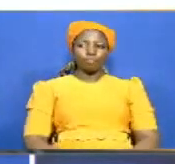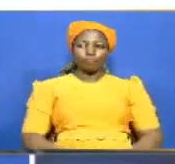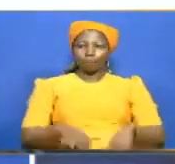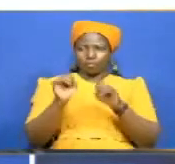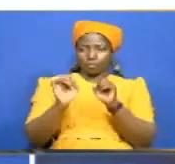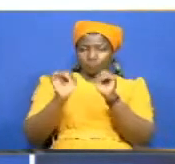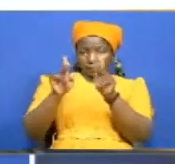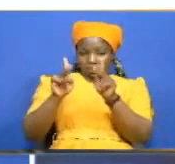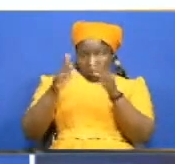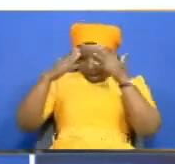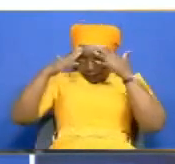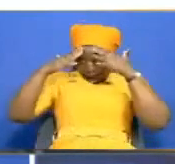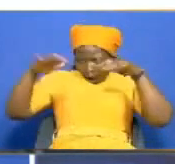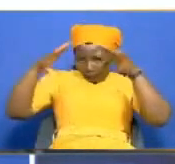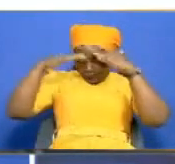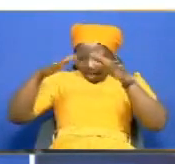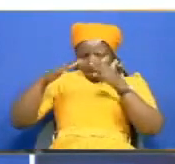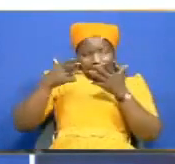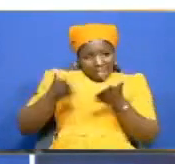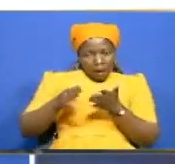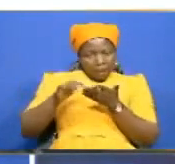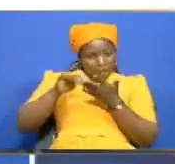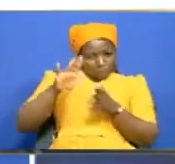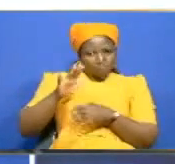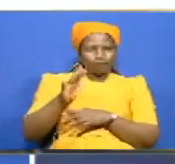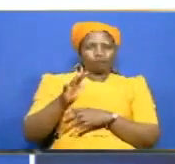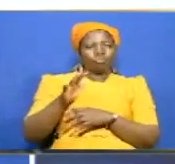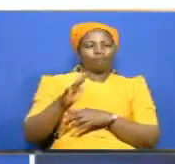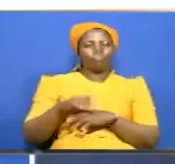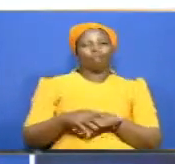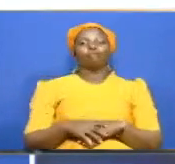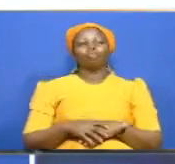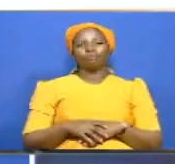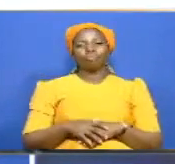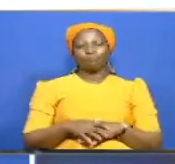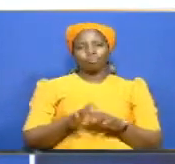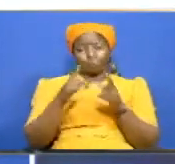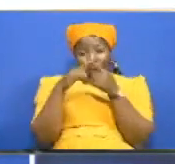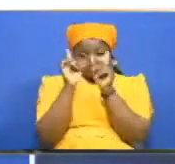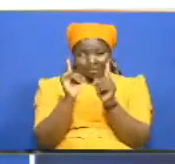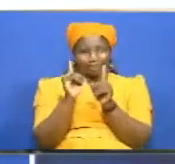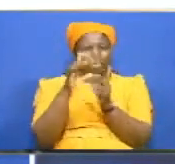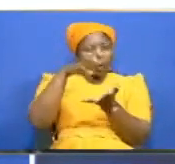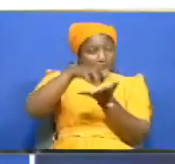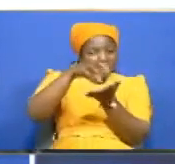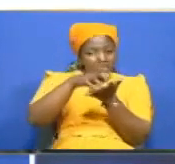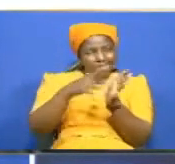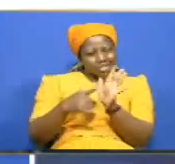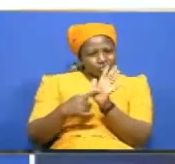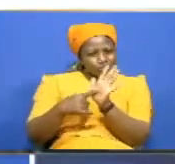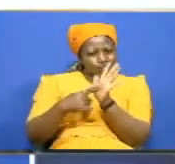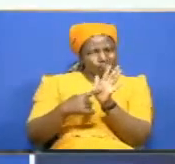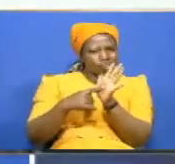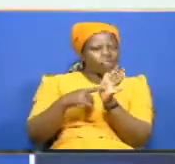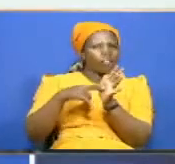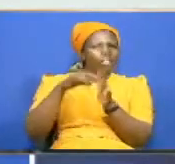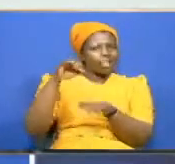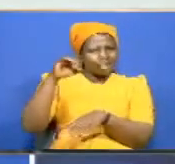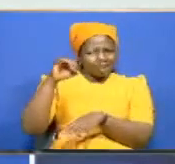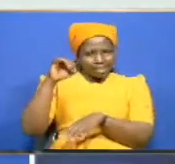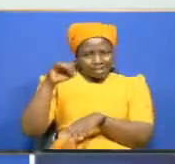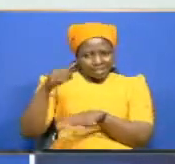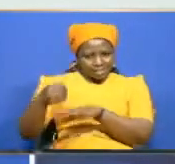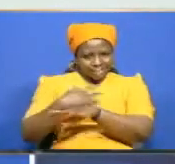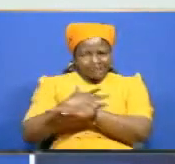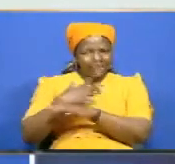There's more awareness. Unfortunately, the symptoms of cancer in children mimic infections. In fact, they